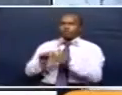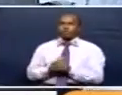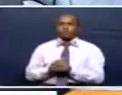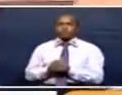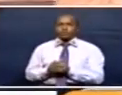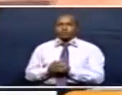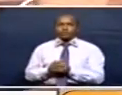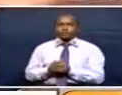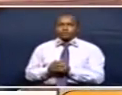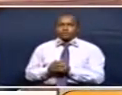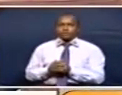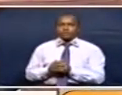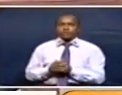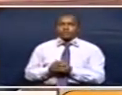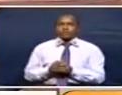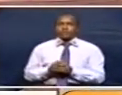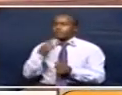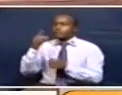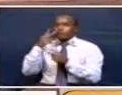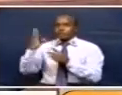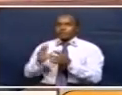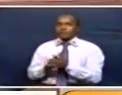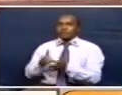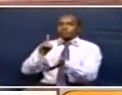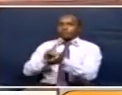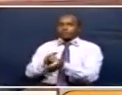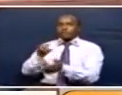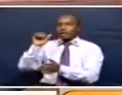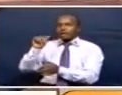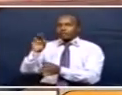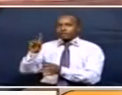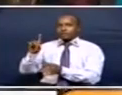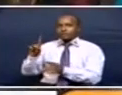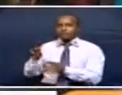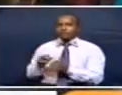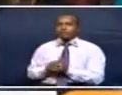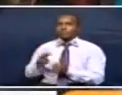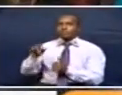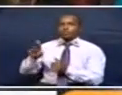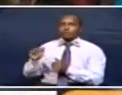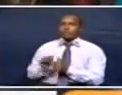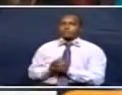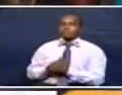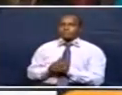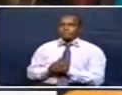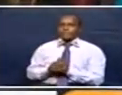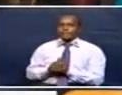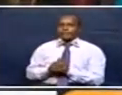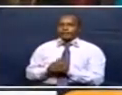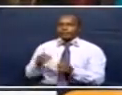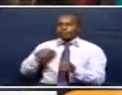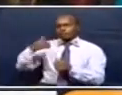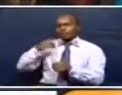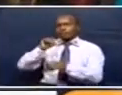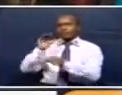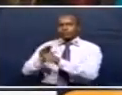viewers I'm at Dr. Alfred Mutua. You know, if they punch in Alfred Mutua, it comes up as Doctor. Don't worry, yeah. Dr. Alfred Mutua. Yeah, it's because there are a lot of